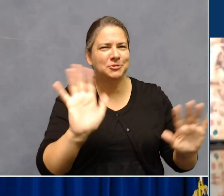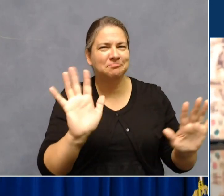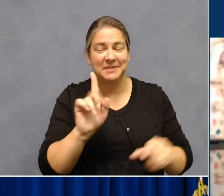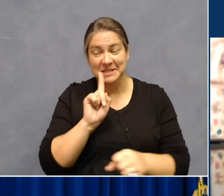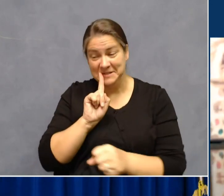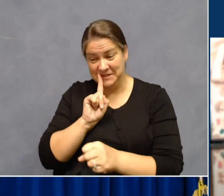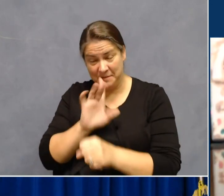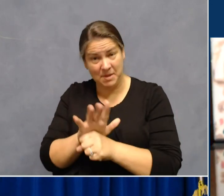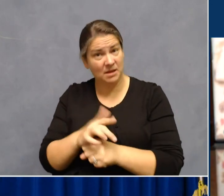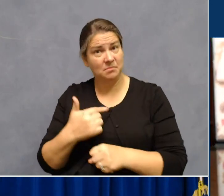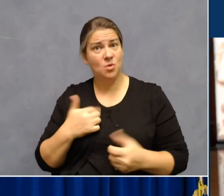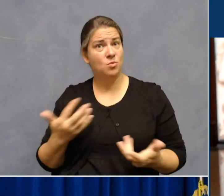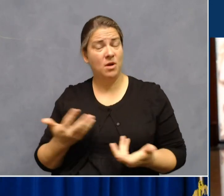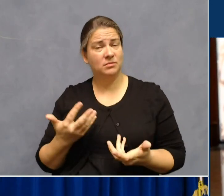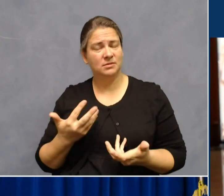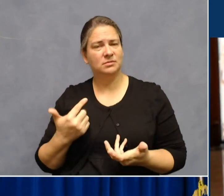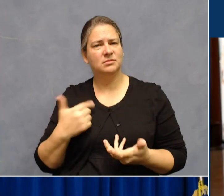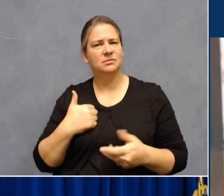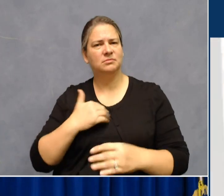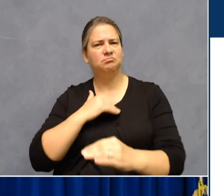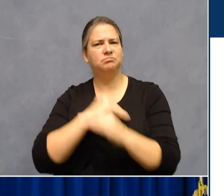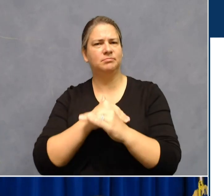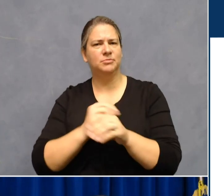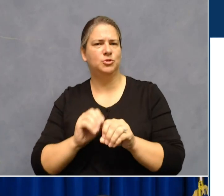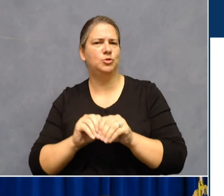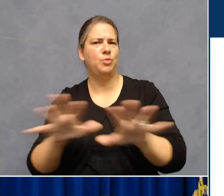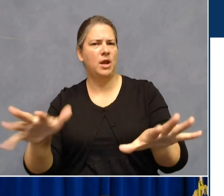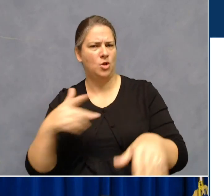of COVID-19 by doing your part.